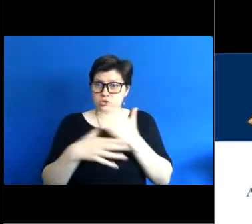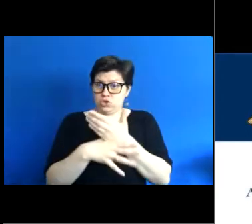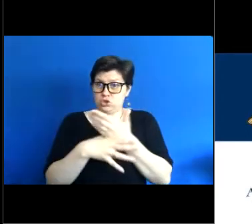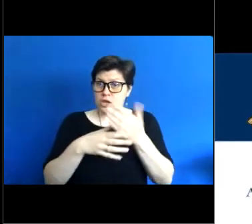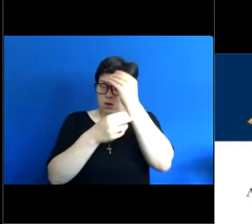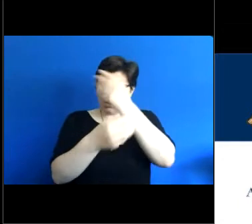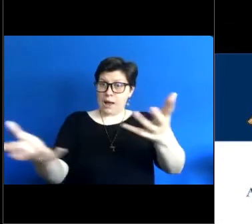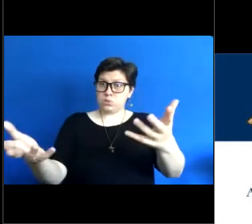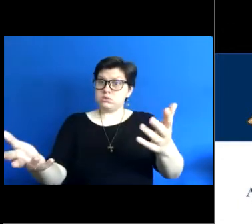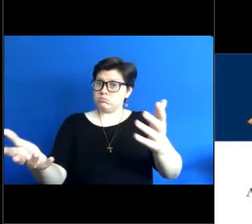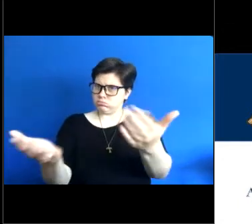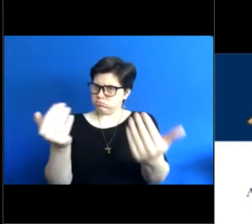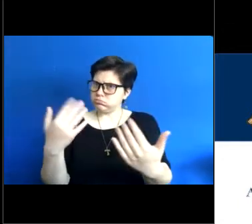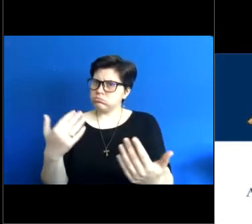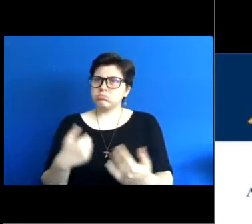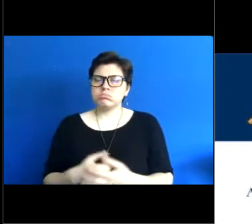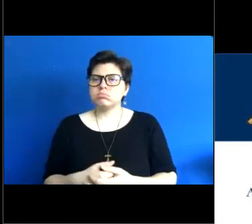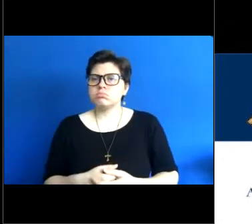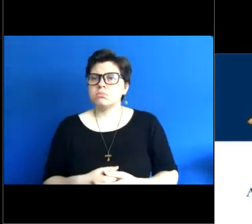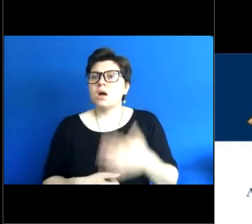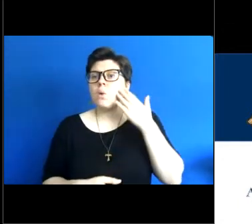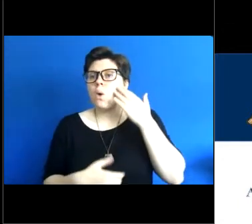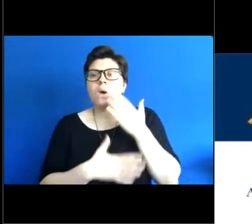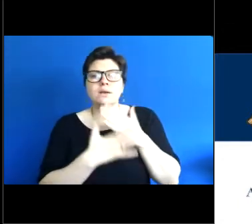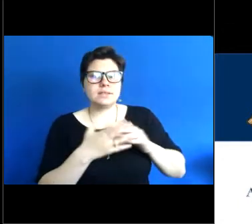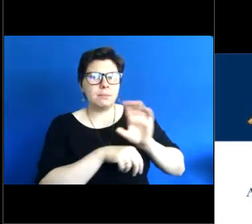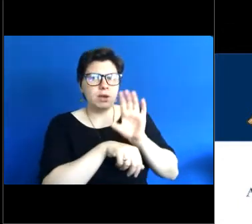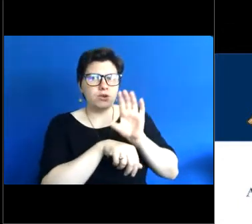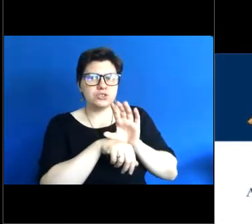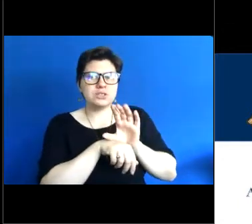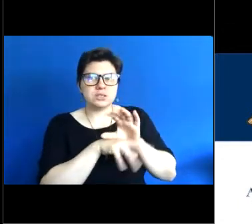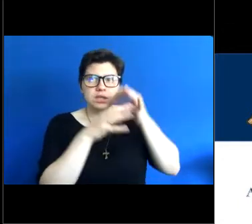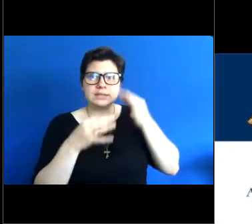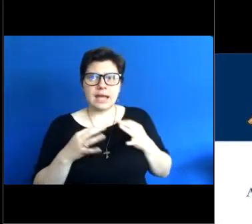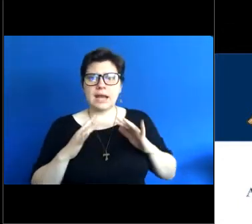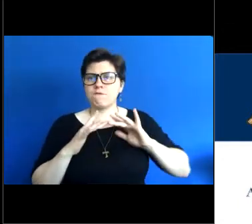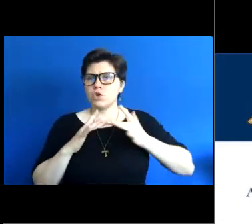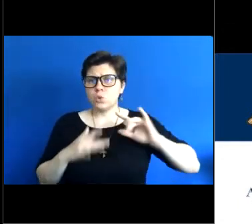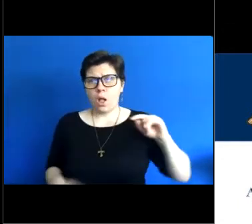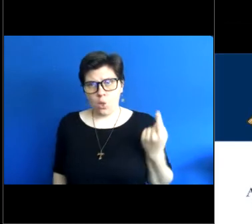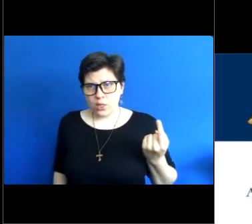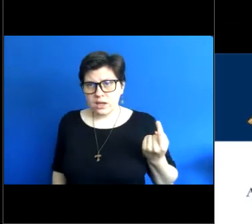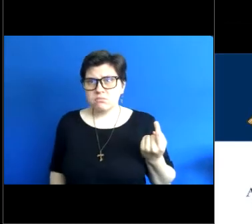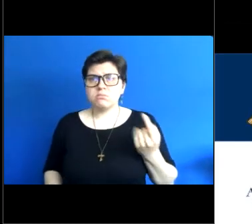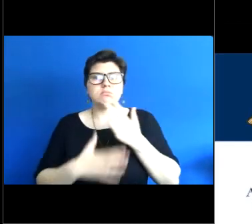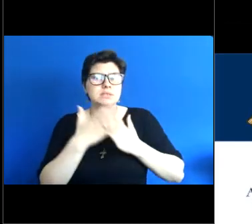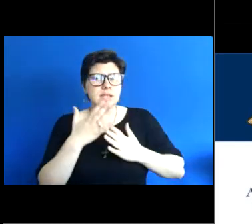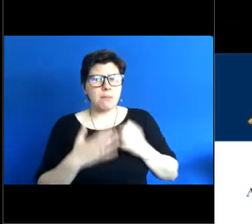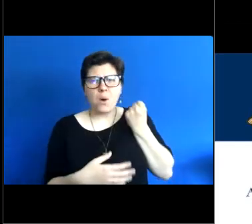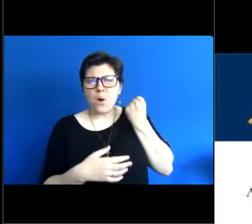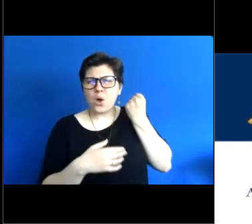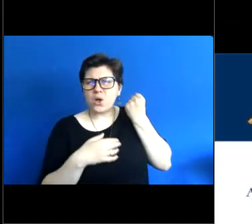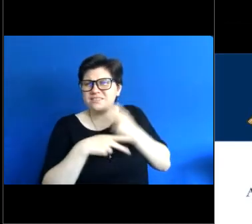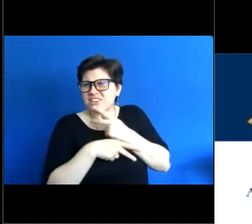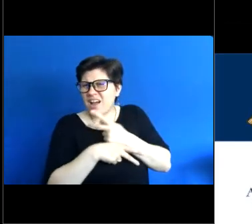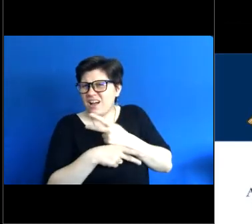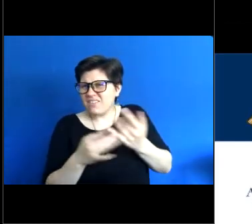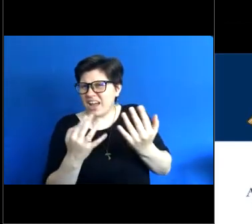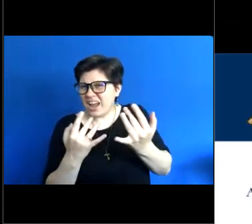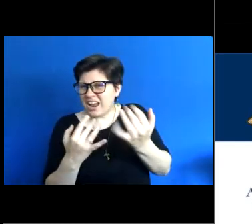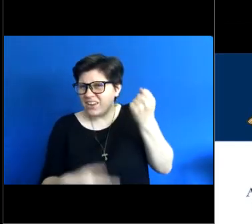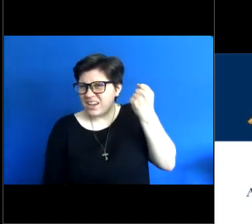this, which we know some parishes are deciding to be virtual only, some are waiting, and some are